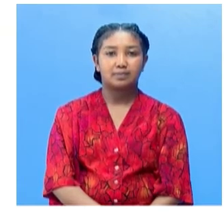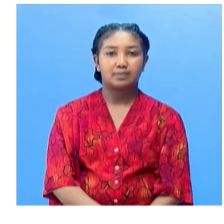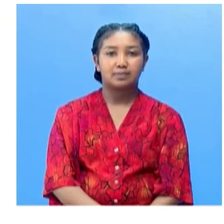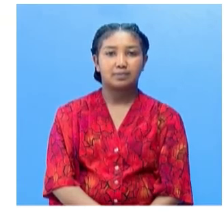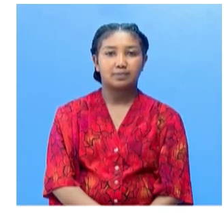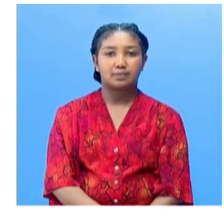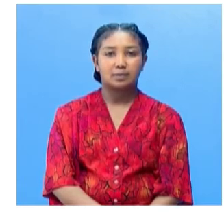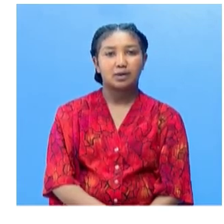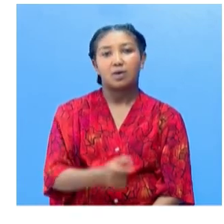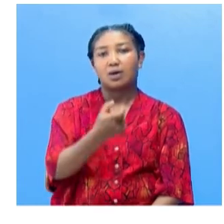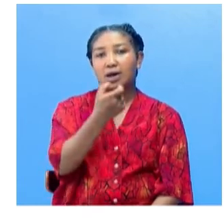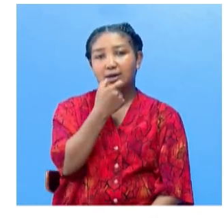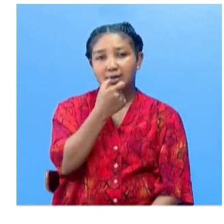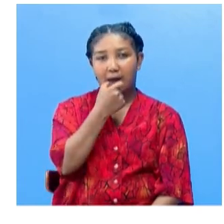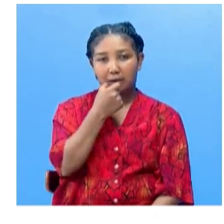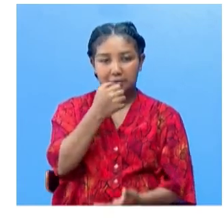cake,